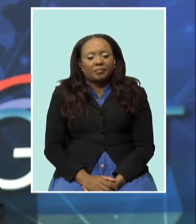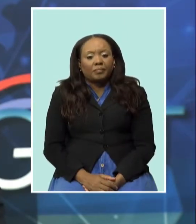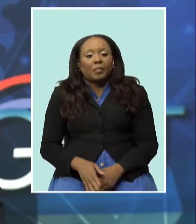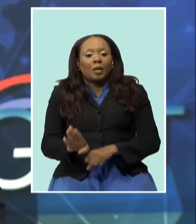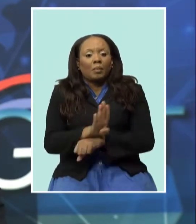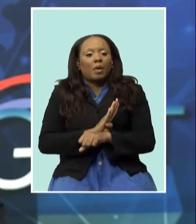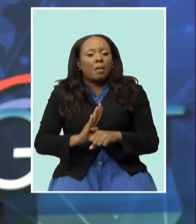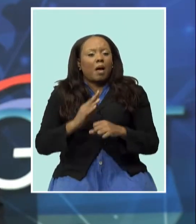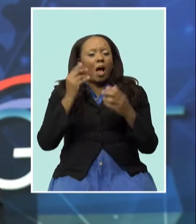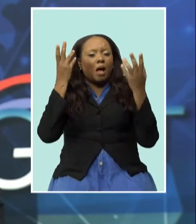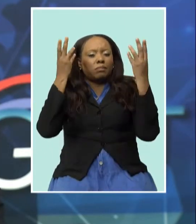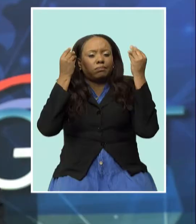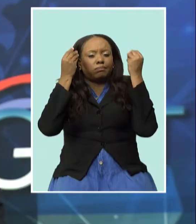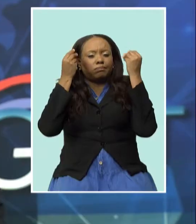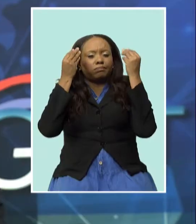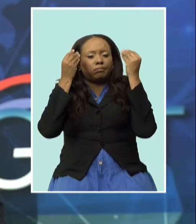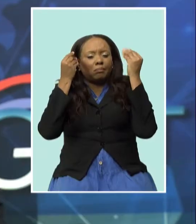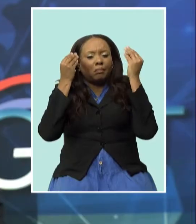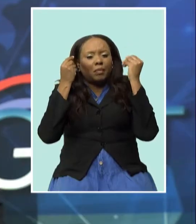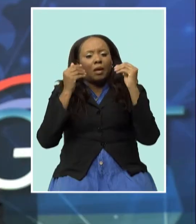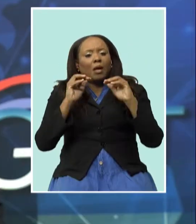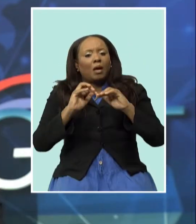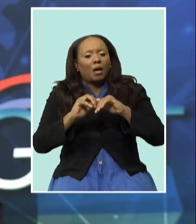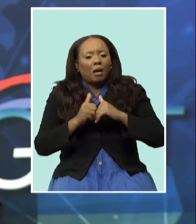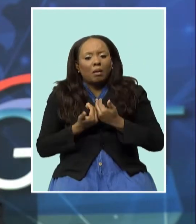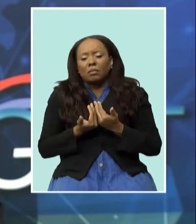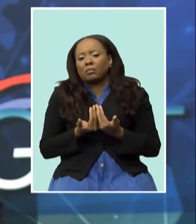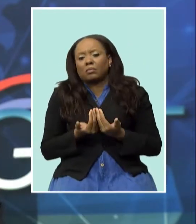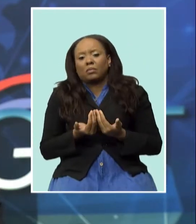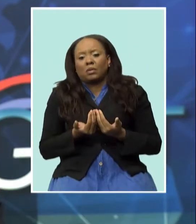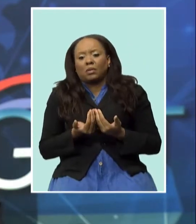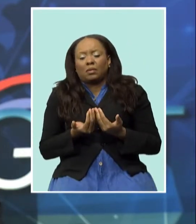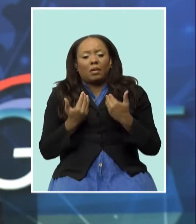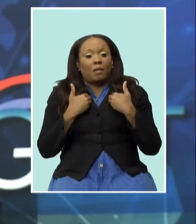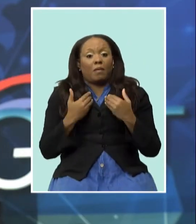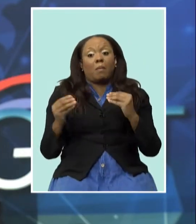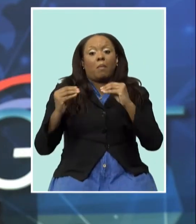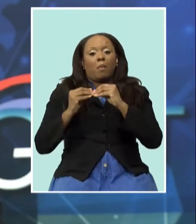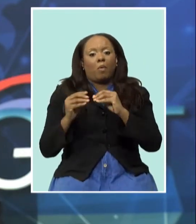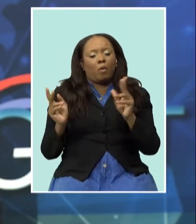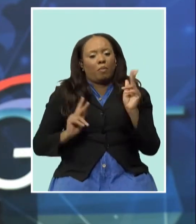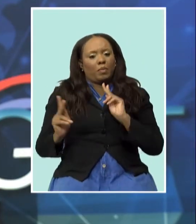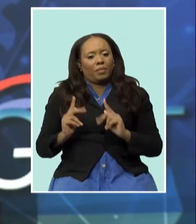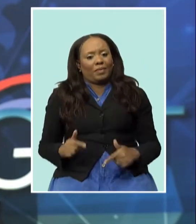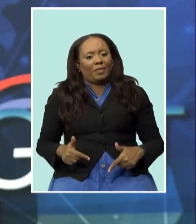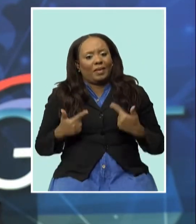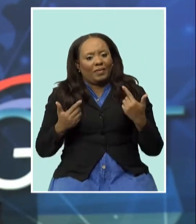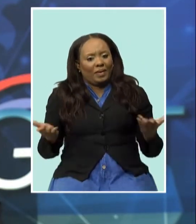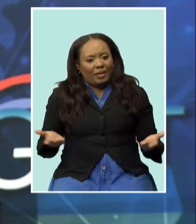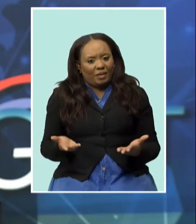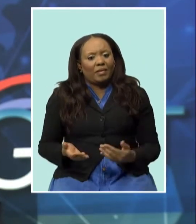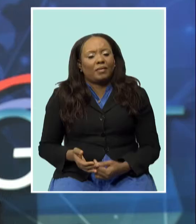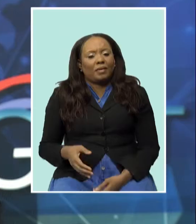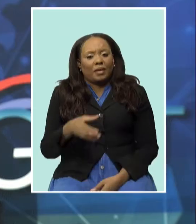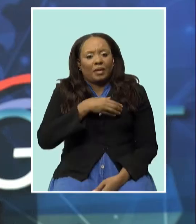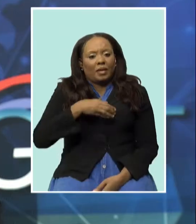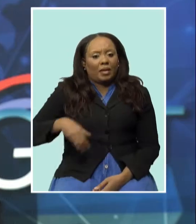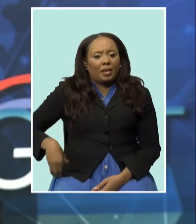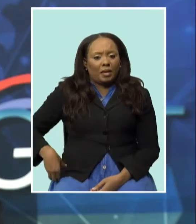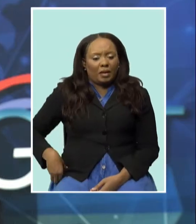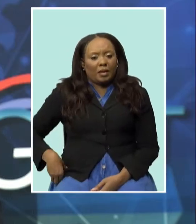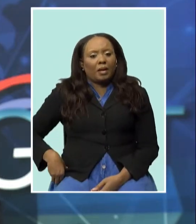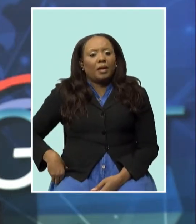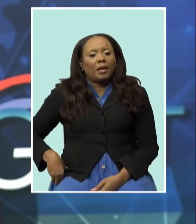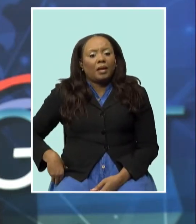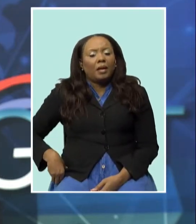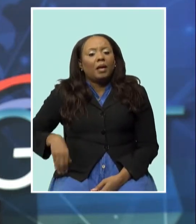Now, as Barbados considers ways to boost its declining population, Ambassador to CARICOM David Comishong has proposed the country extend